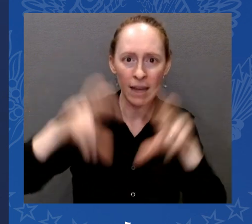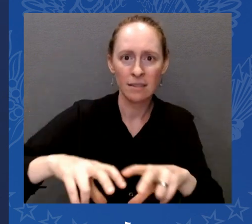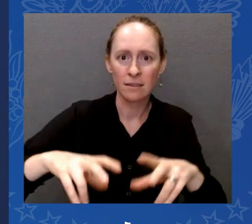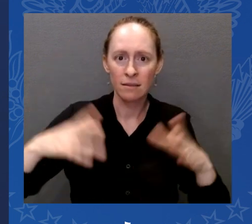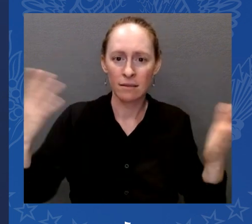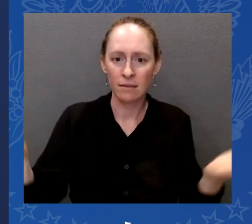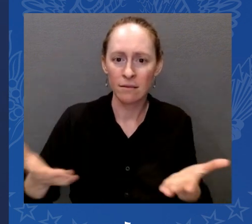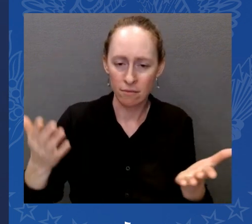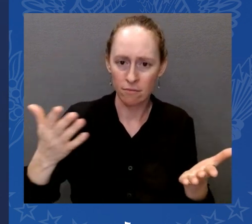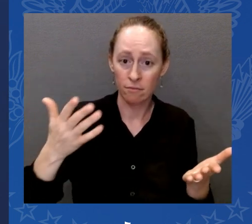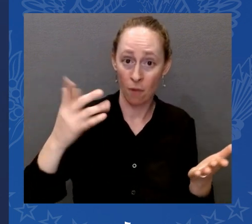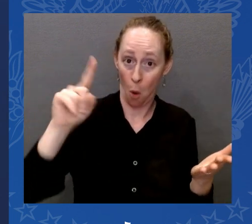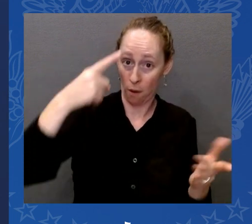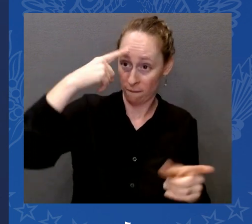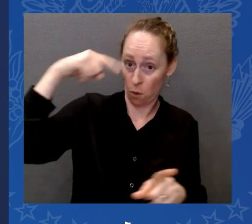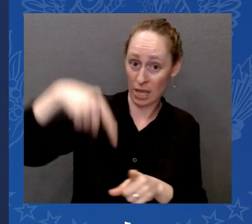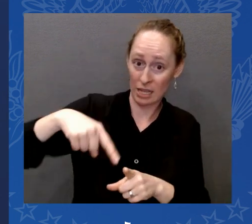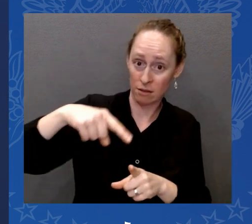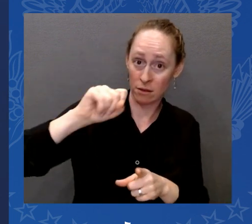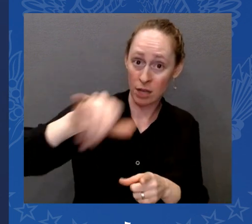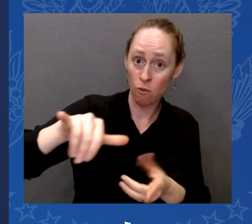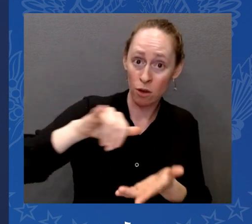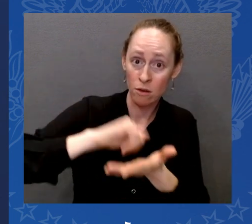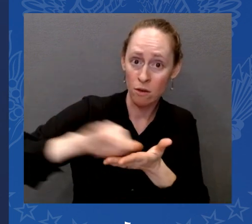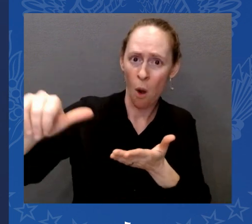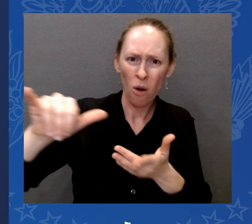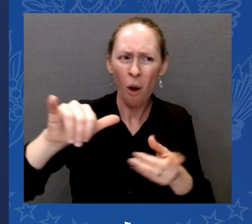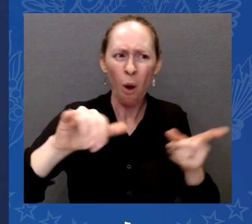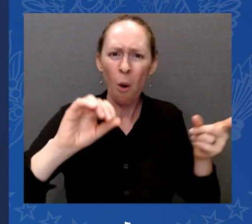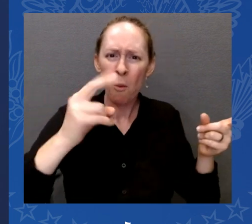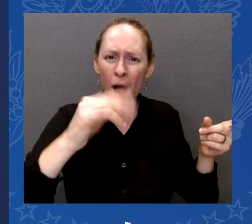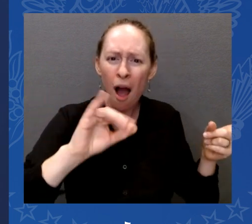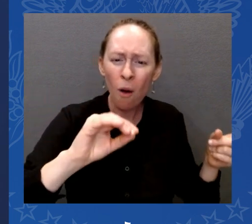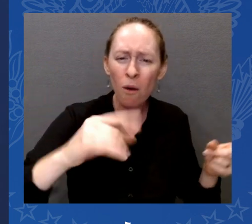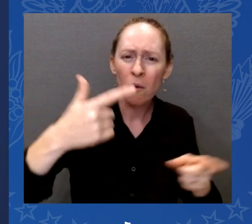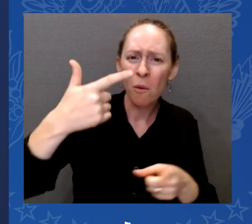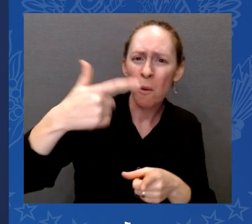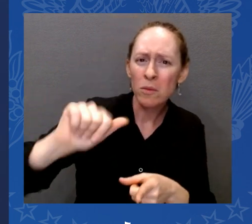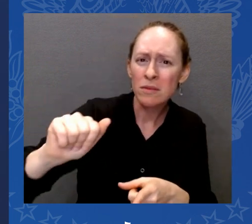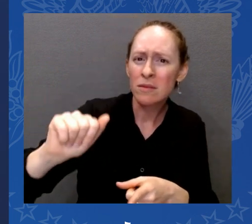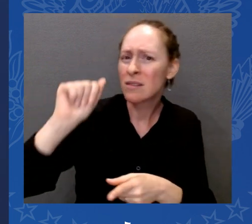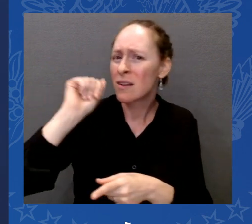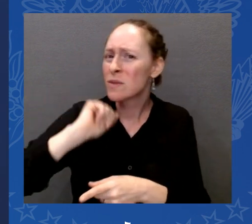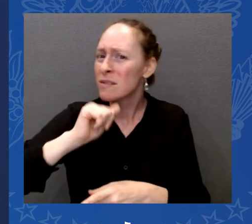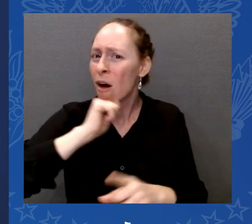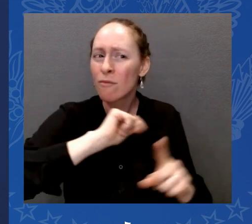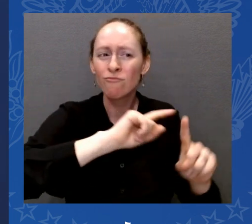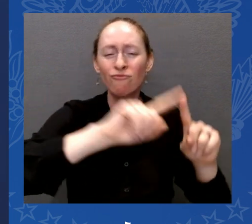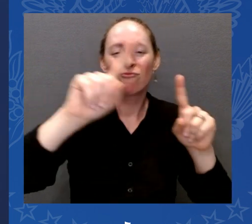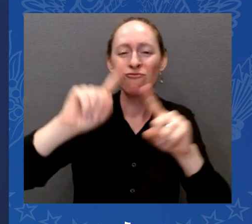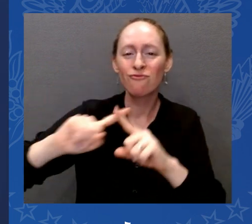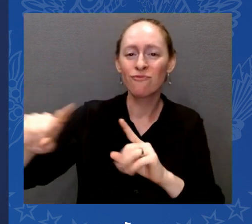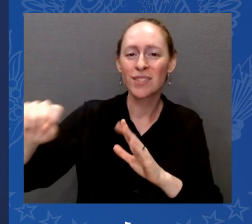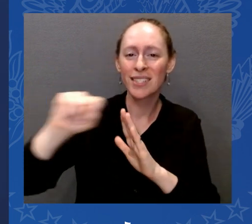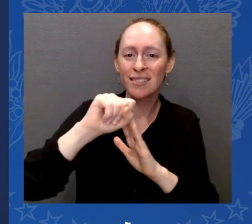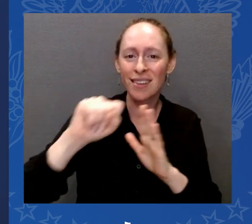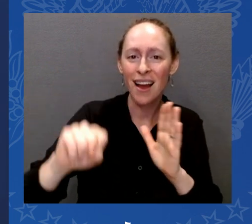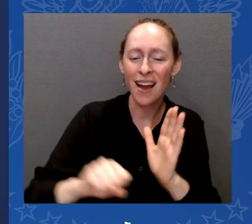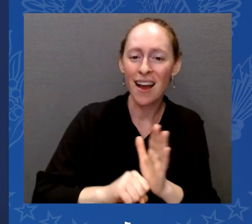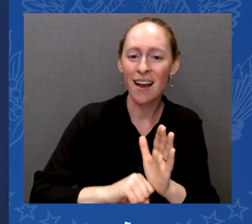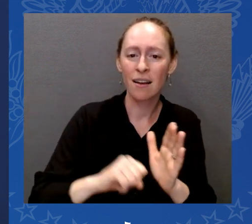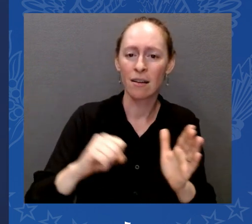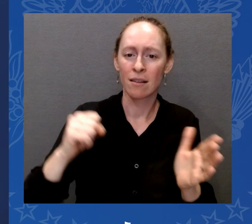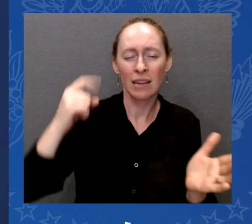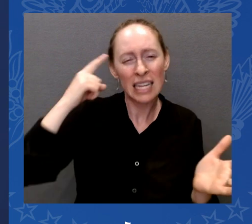but Ohio, Georgia, Arizona, so many more places. And our children, our grandchildren, will benefit